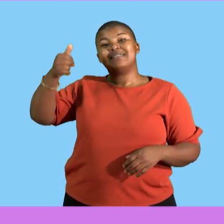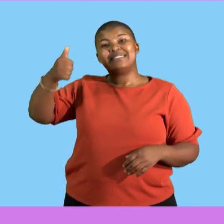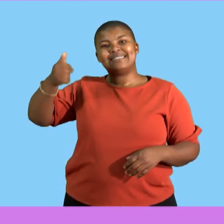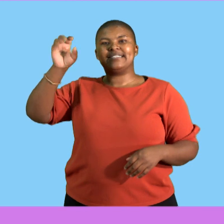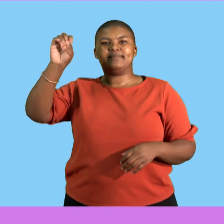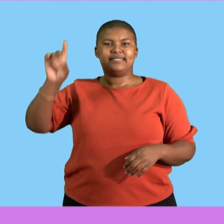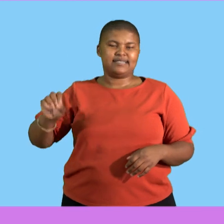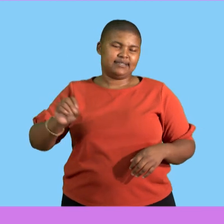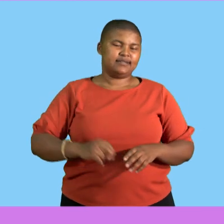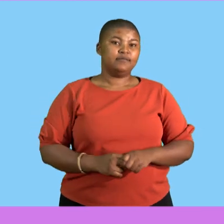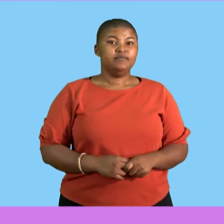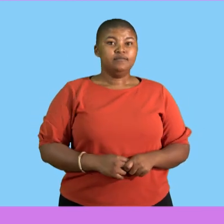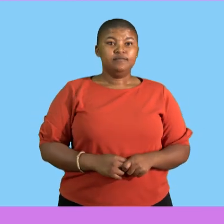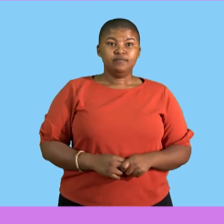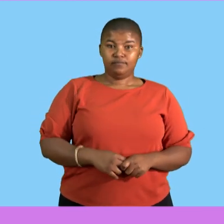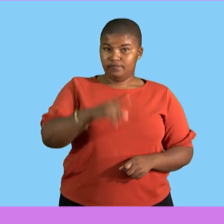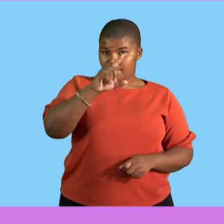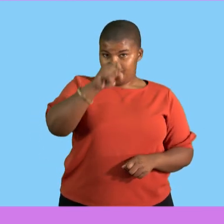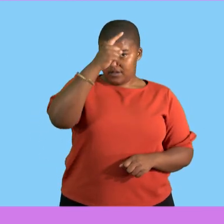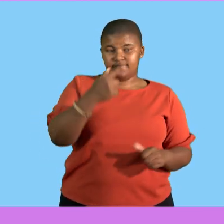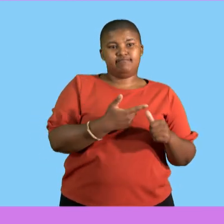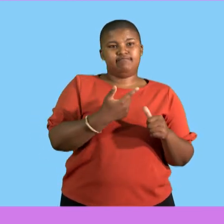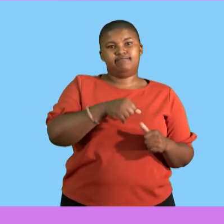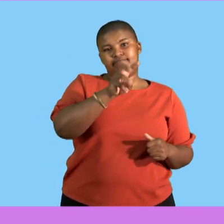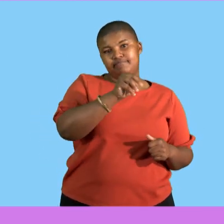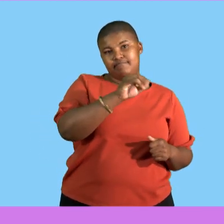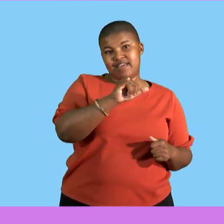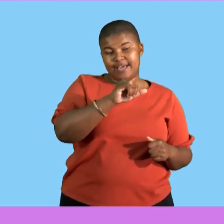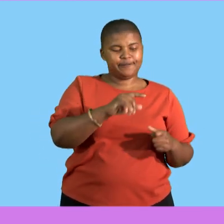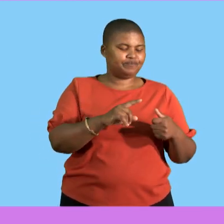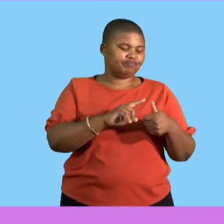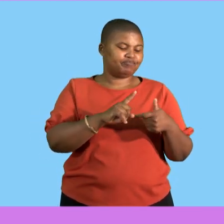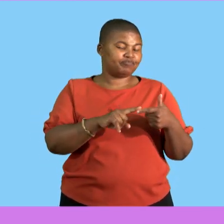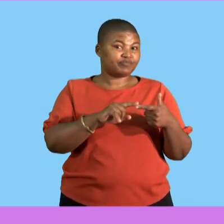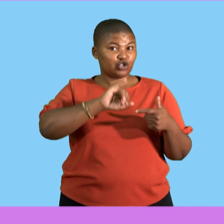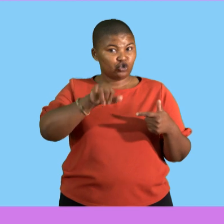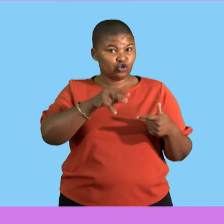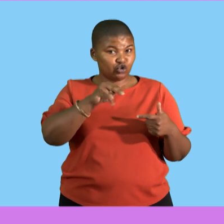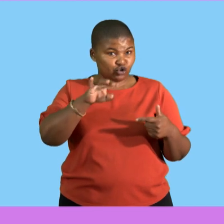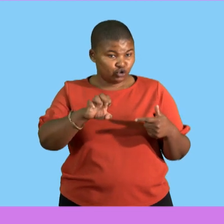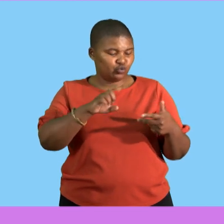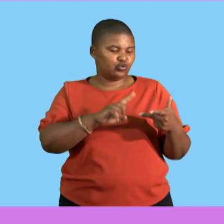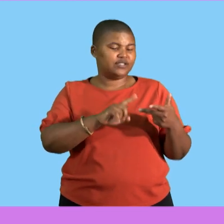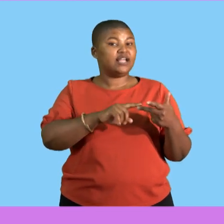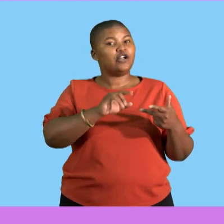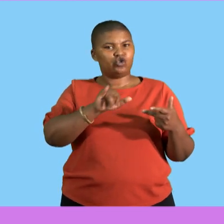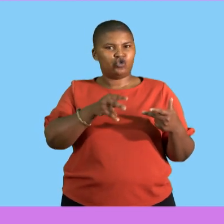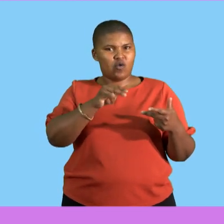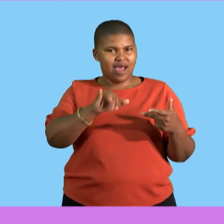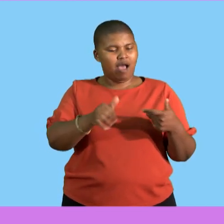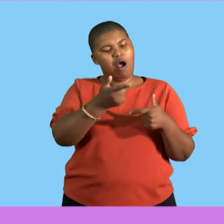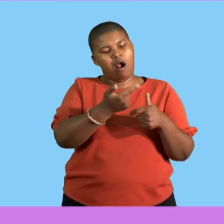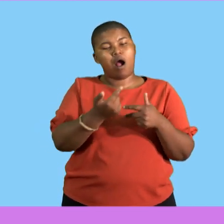5.6%. So first we're going to calculate May, then we're going to calculate June, and then